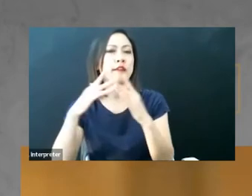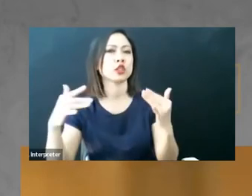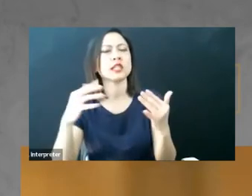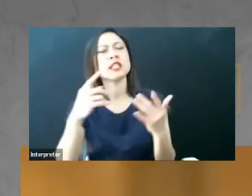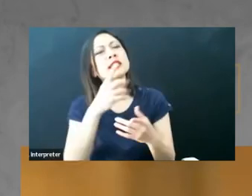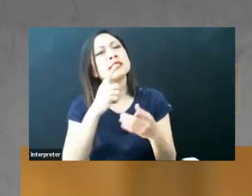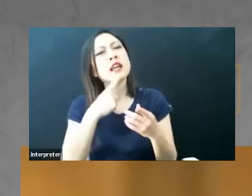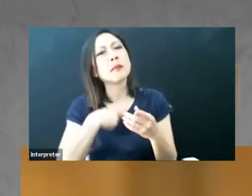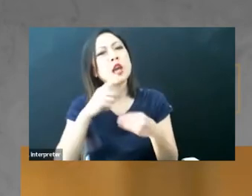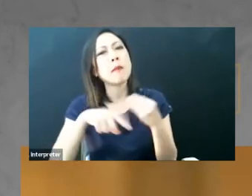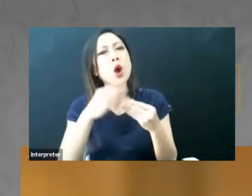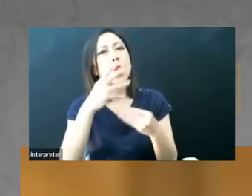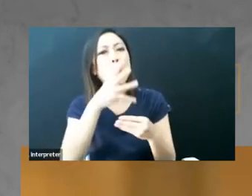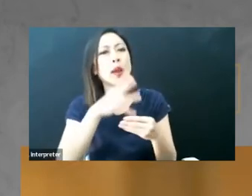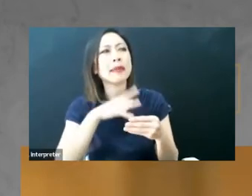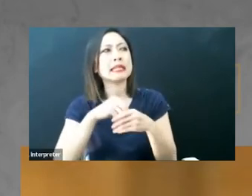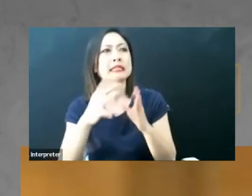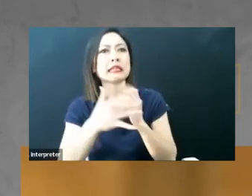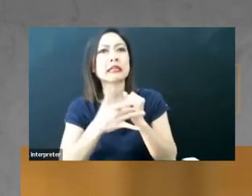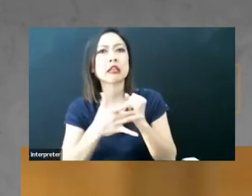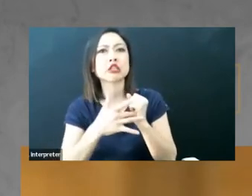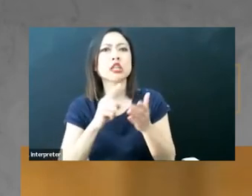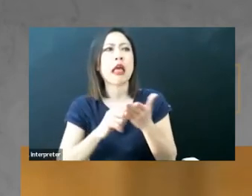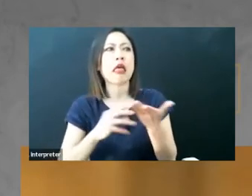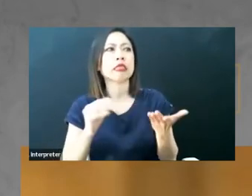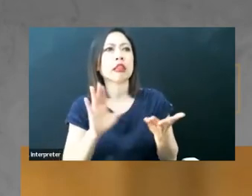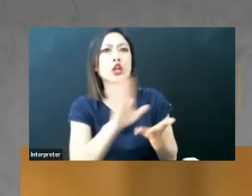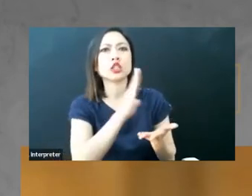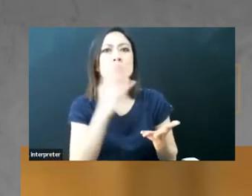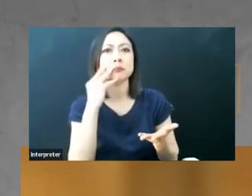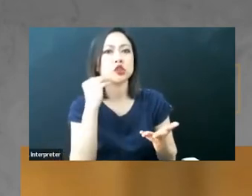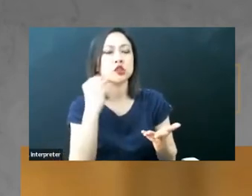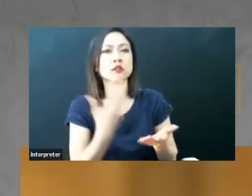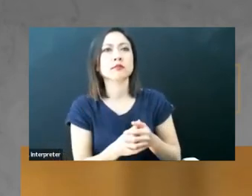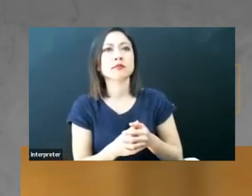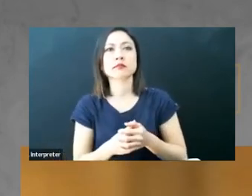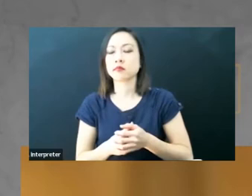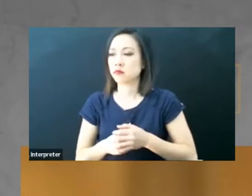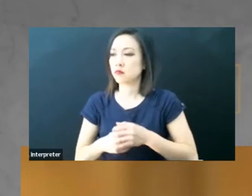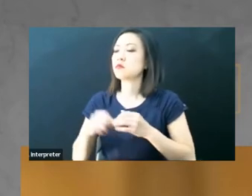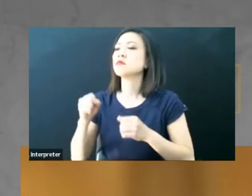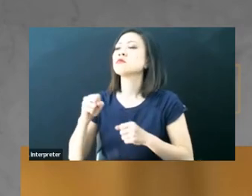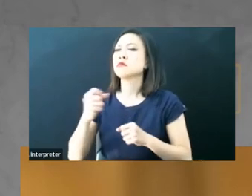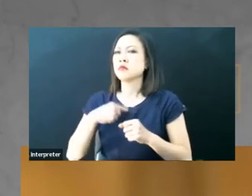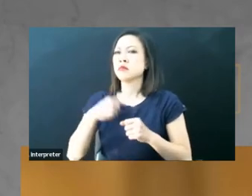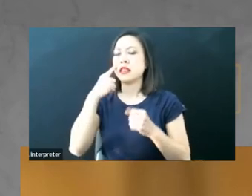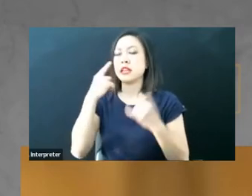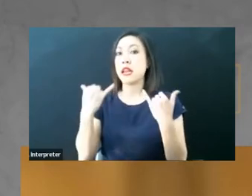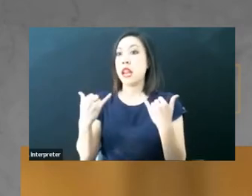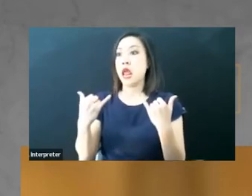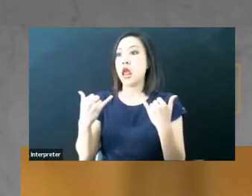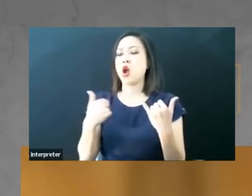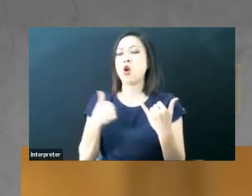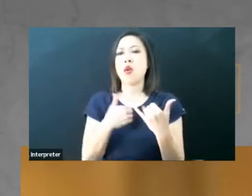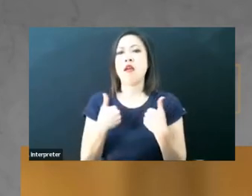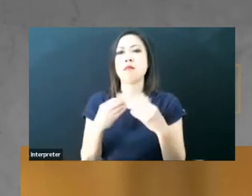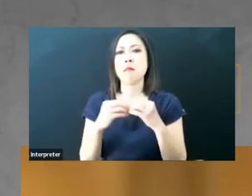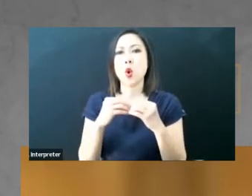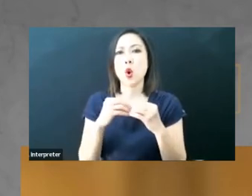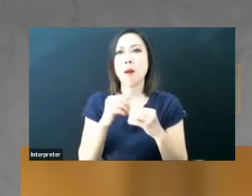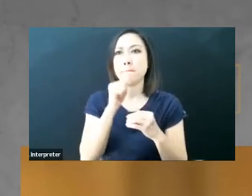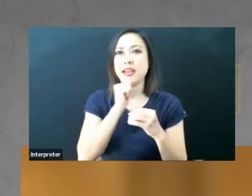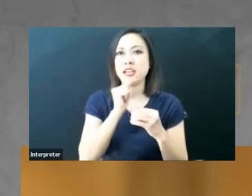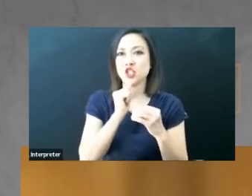highest level, there's more impatience here than there was in finance. I met, as I'm sure many